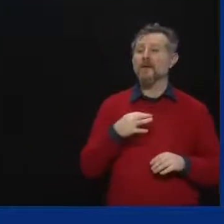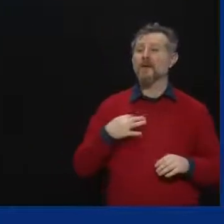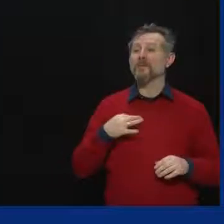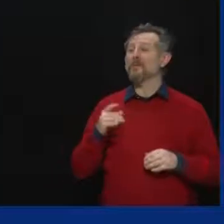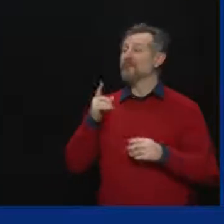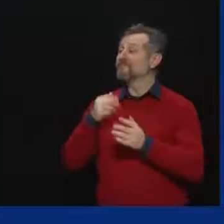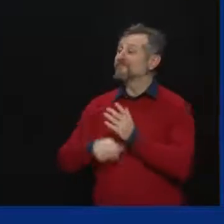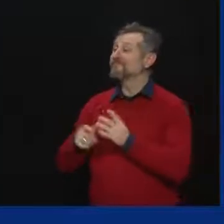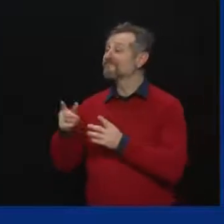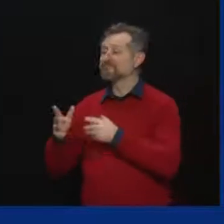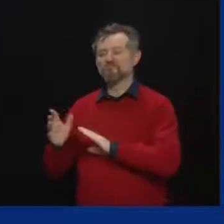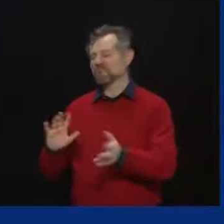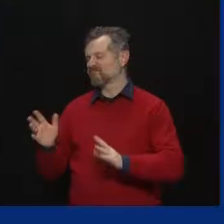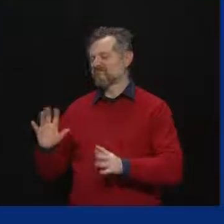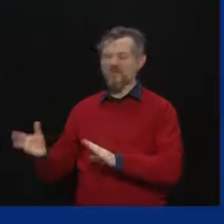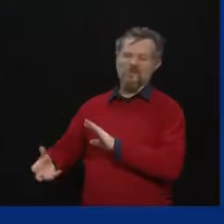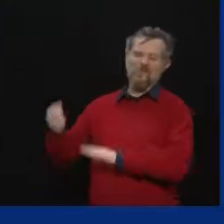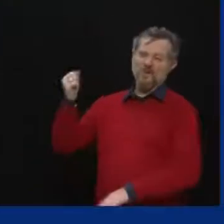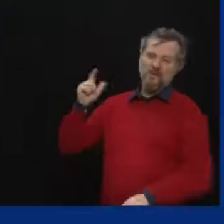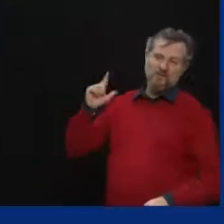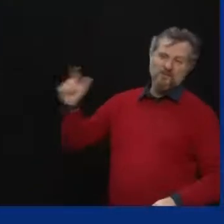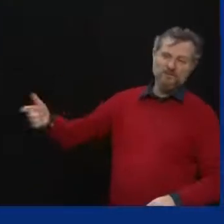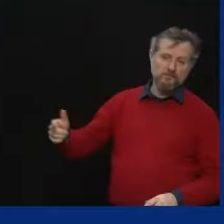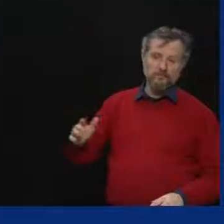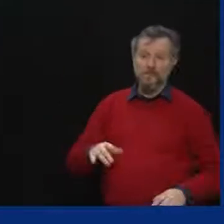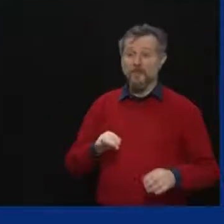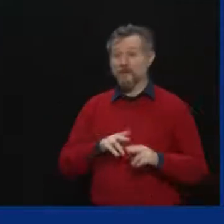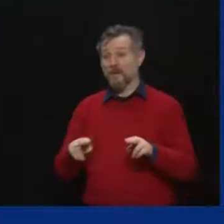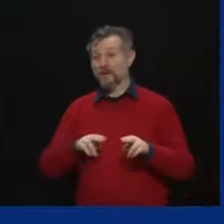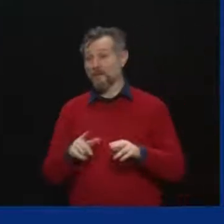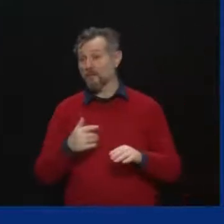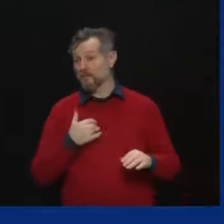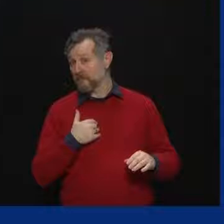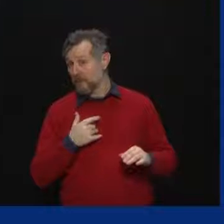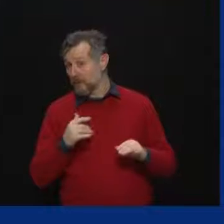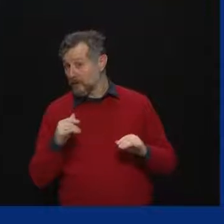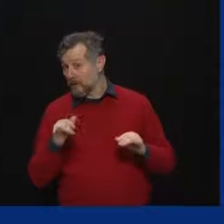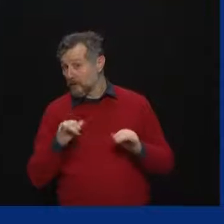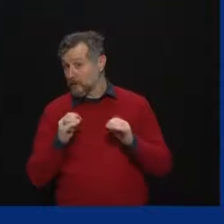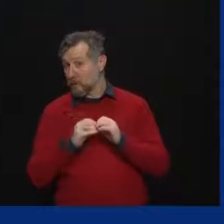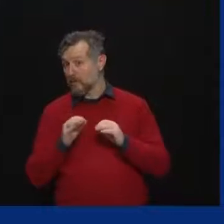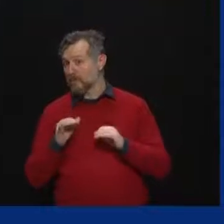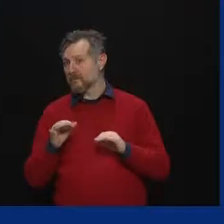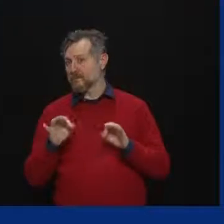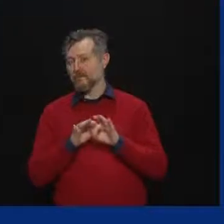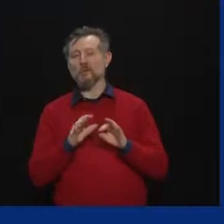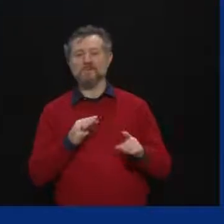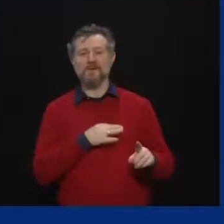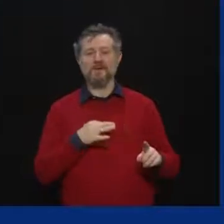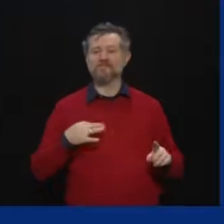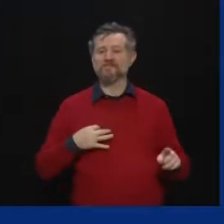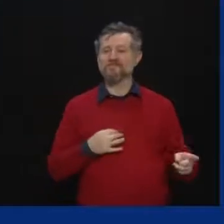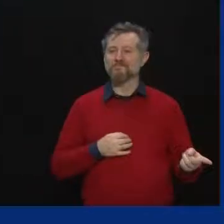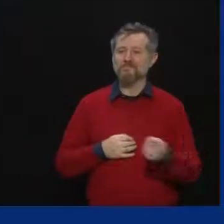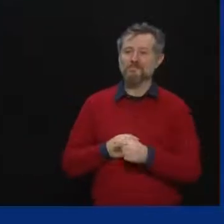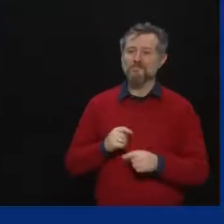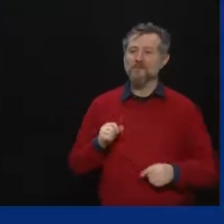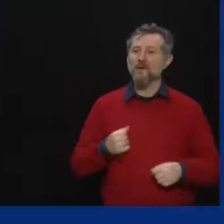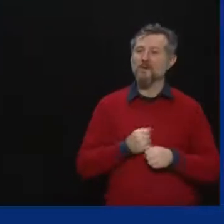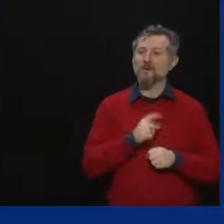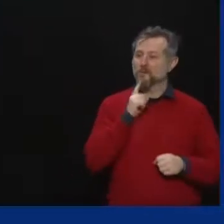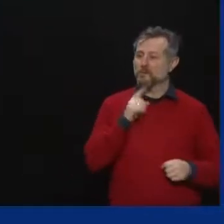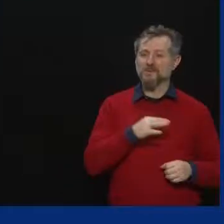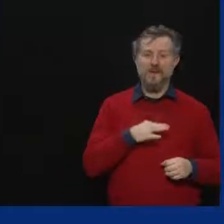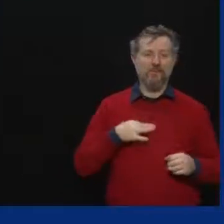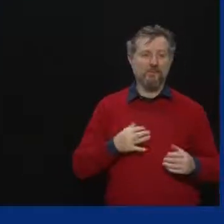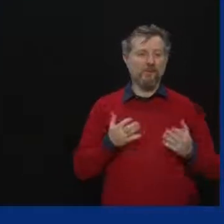elective surgeries to free up not just the beds. It's not about the beds. It's mostly about needing more staff. And so we've been